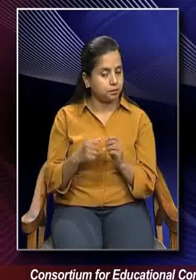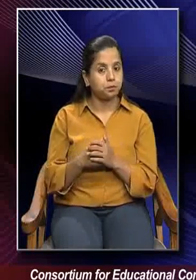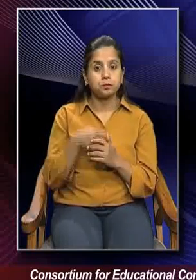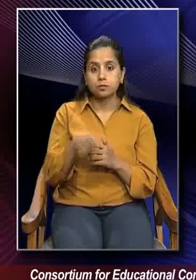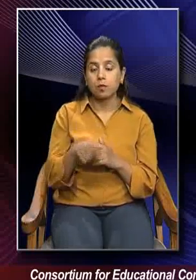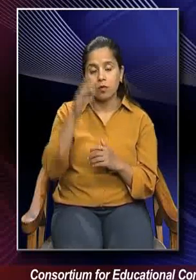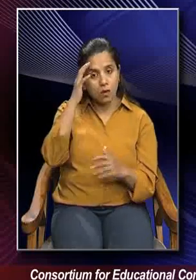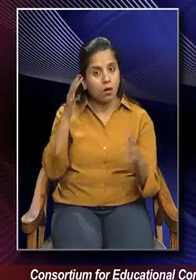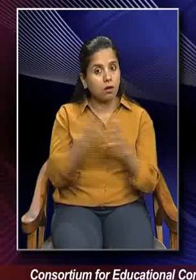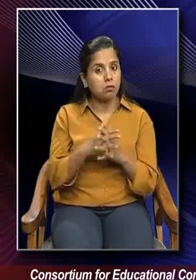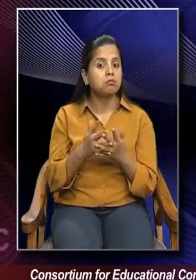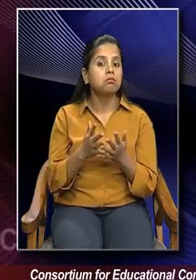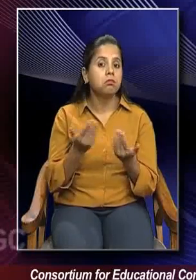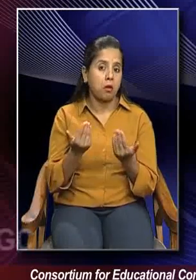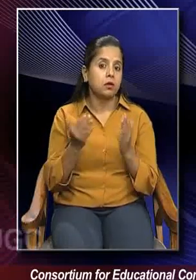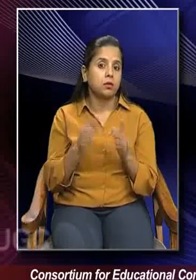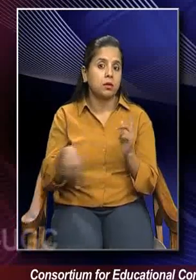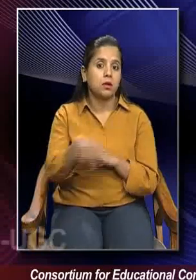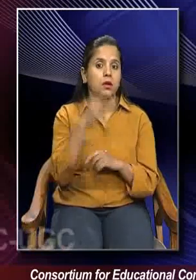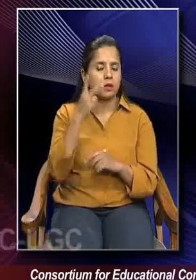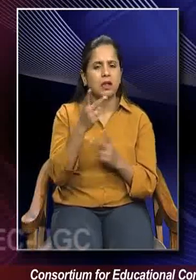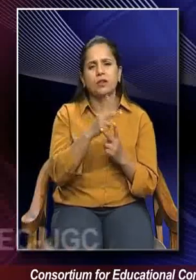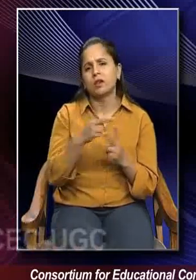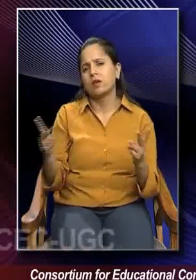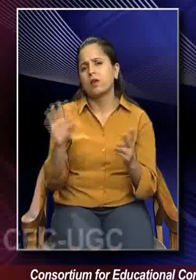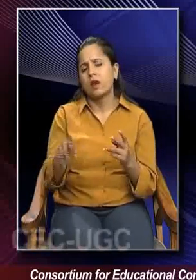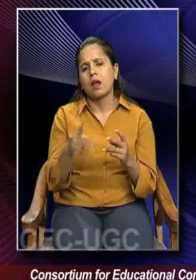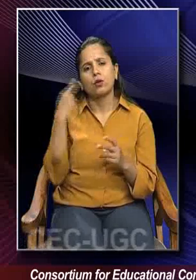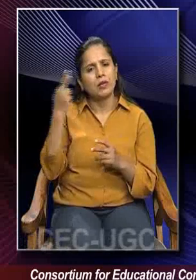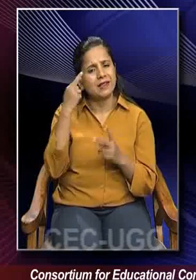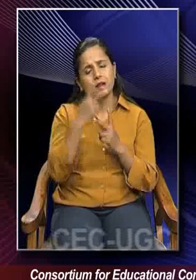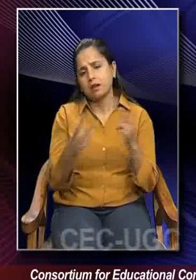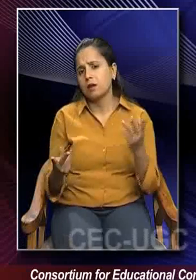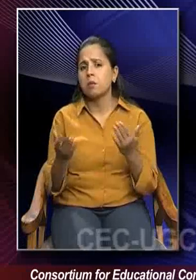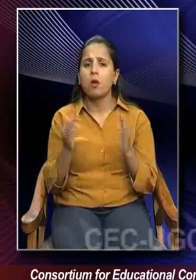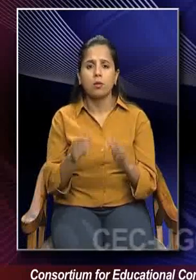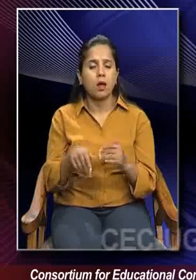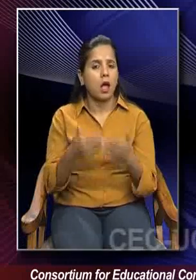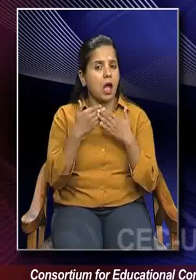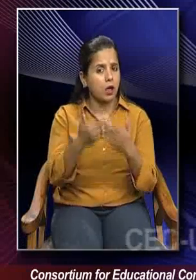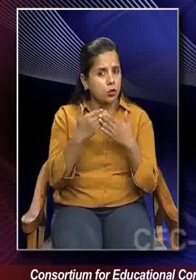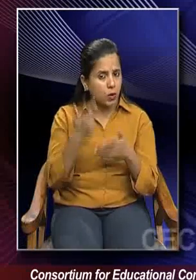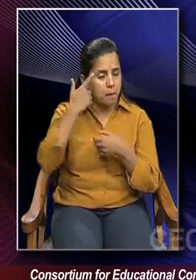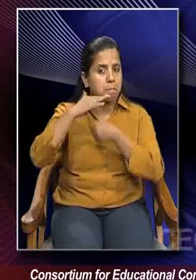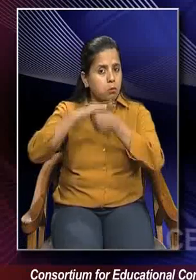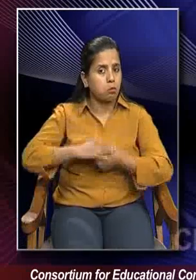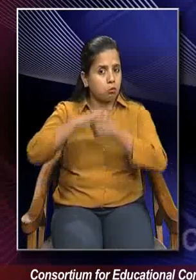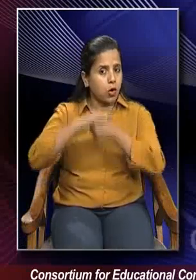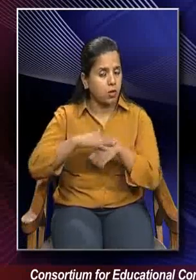Stress can be caused by various factors: academic pressures,